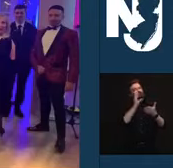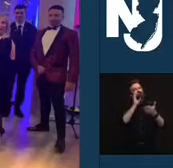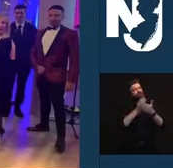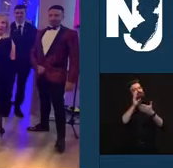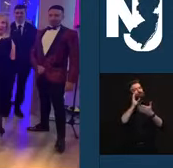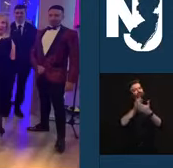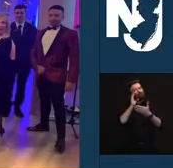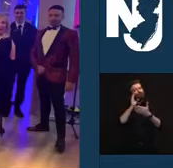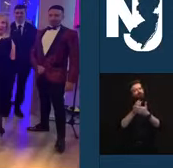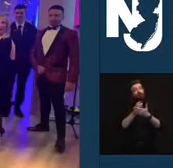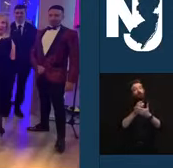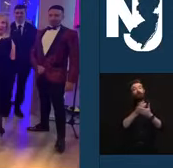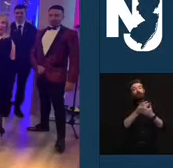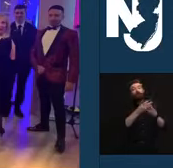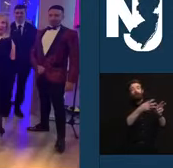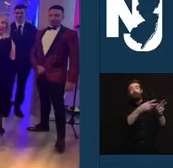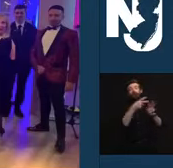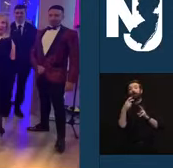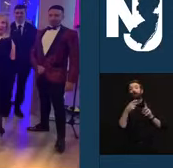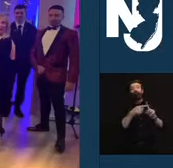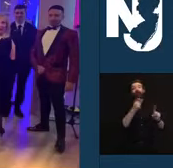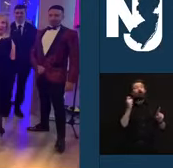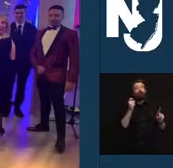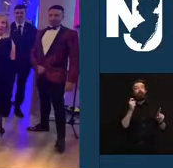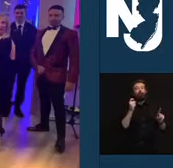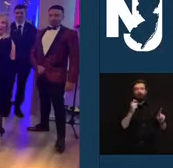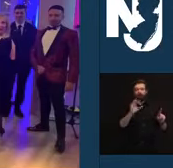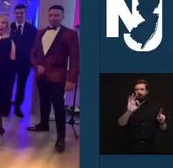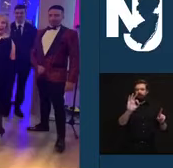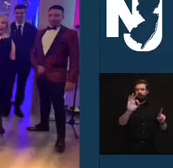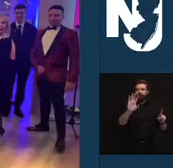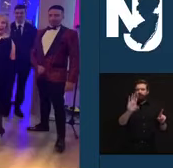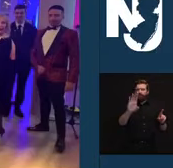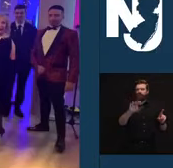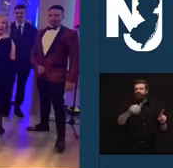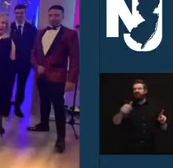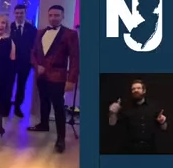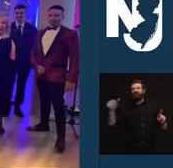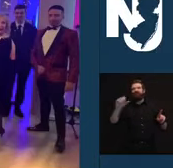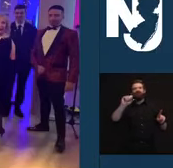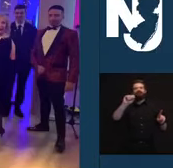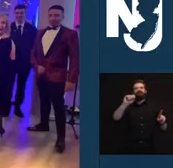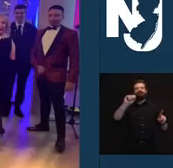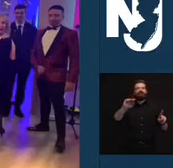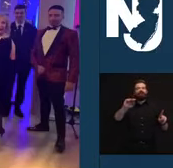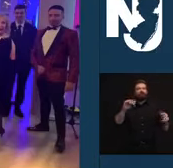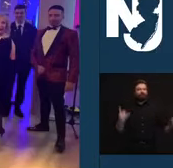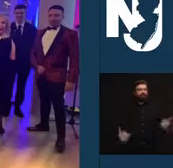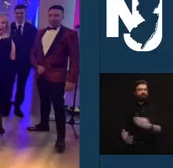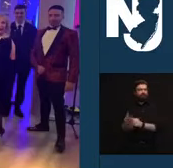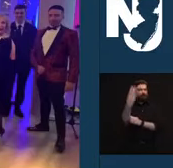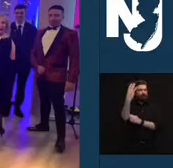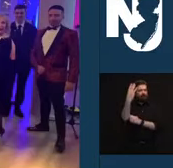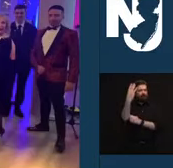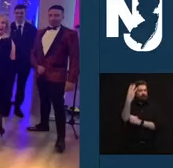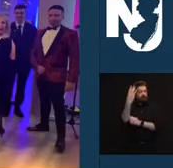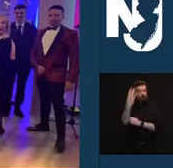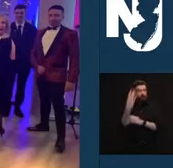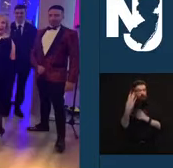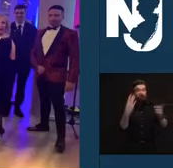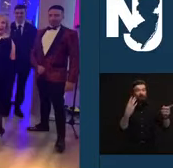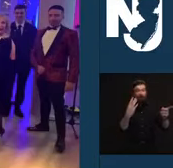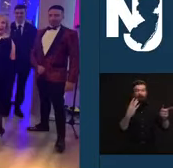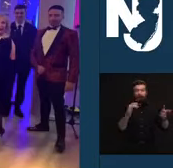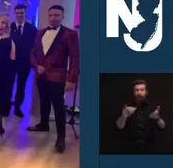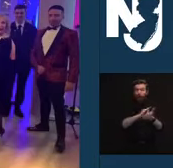social media this morning from the New York Young Republican Club that allegedly snuck into Jersey City last